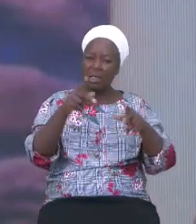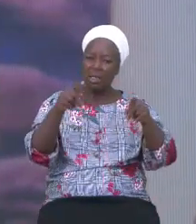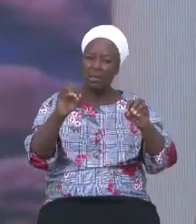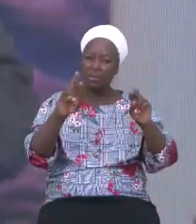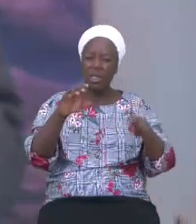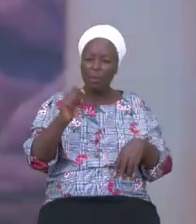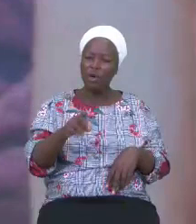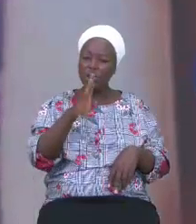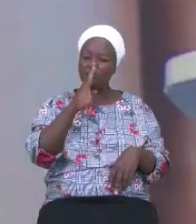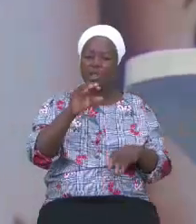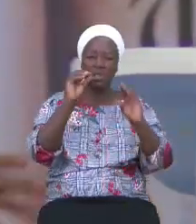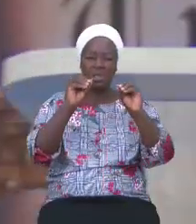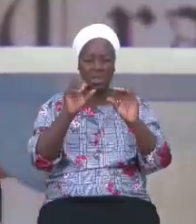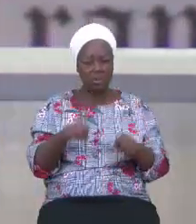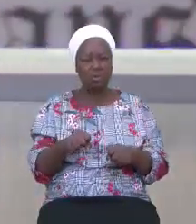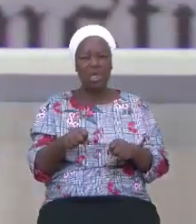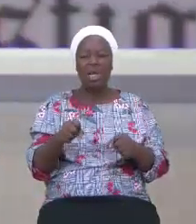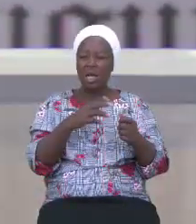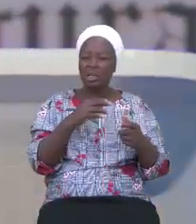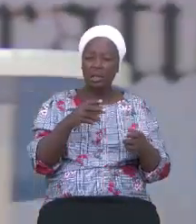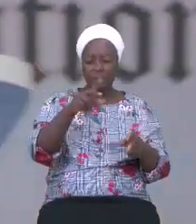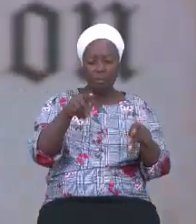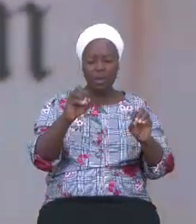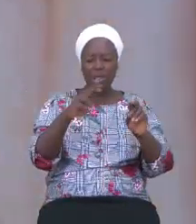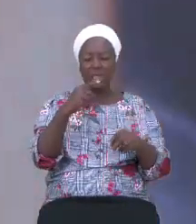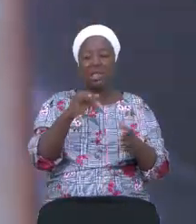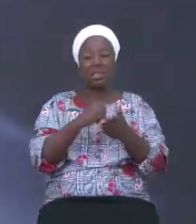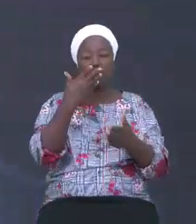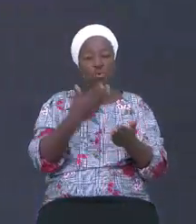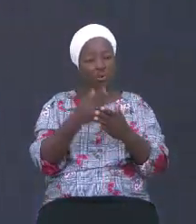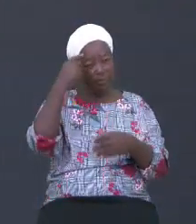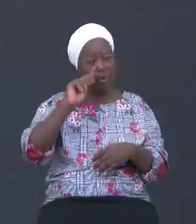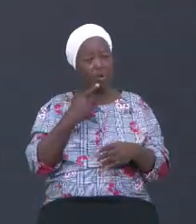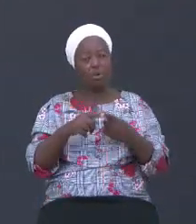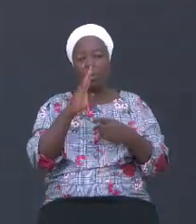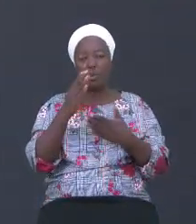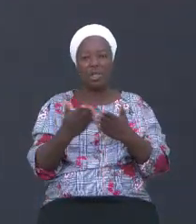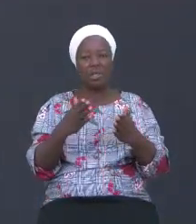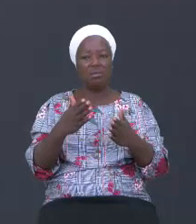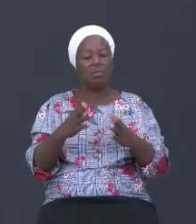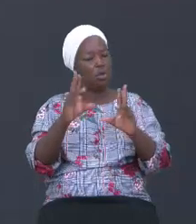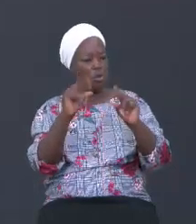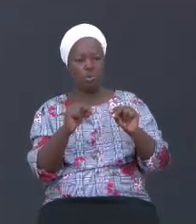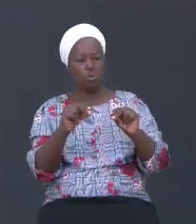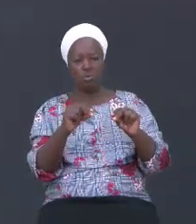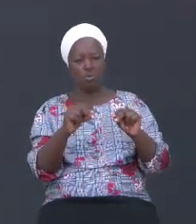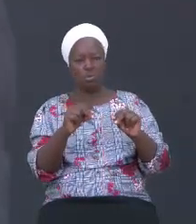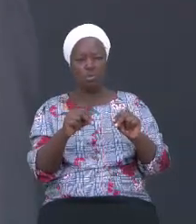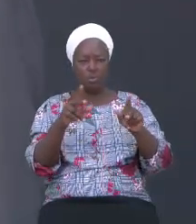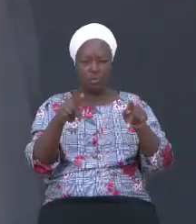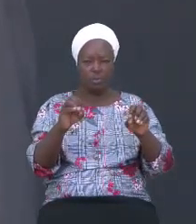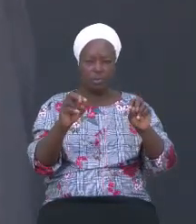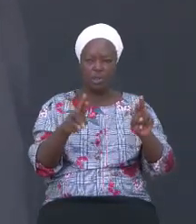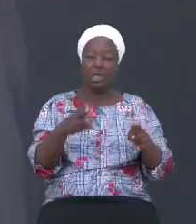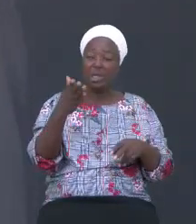teachable. Peter said, it is good for us to be here. No, Peter, there is one